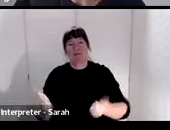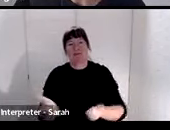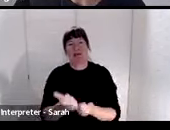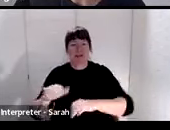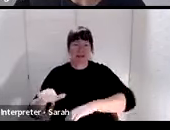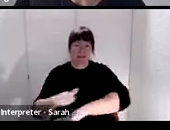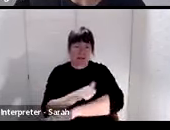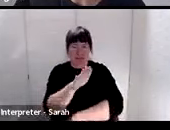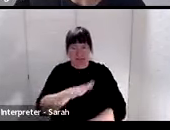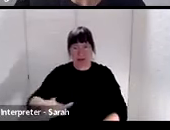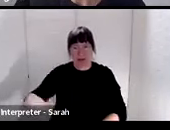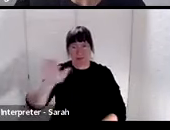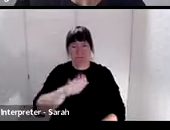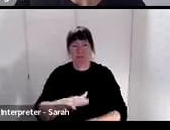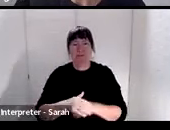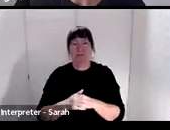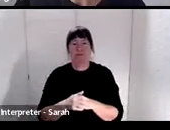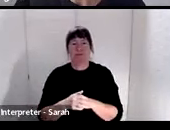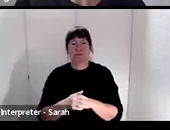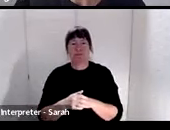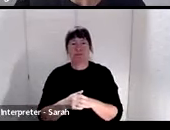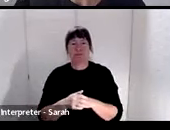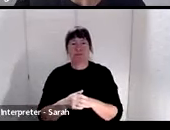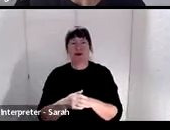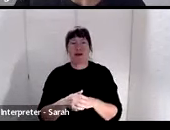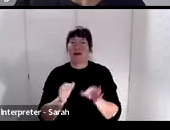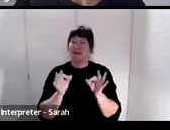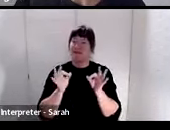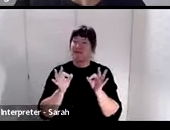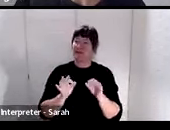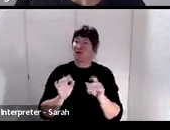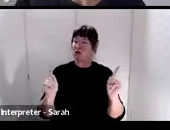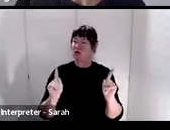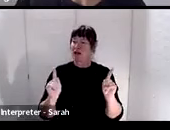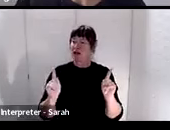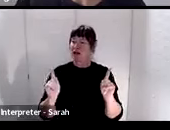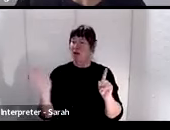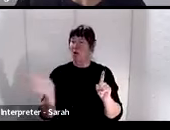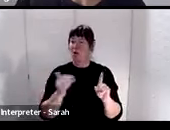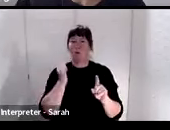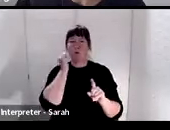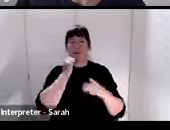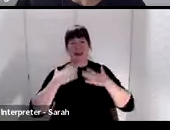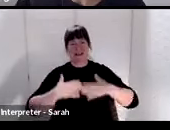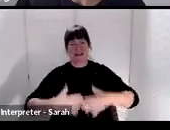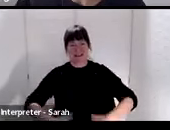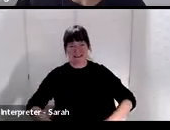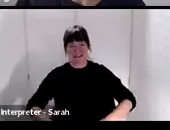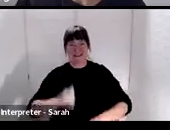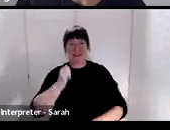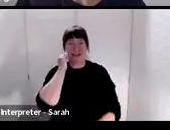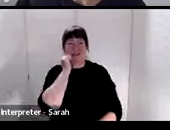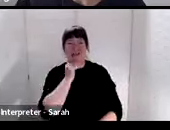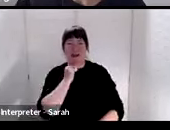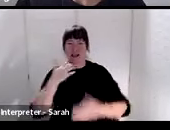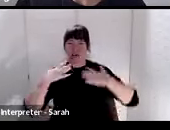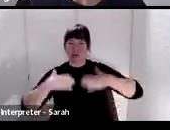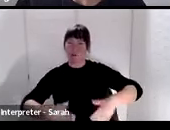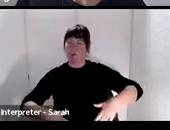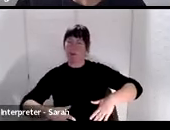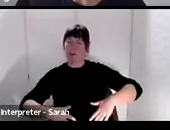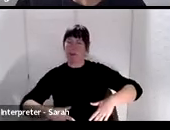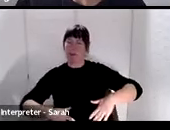I have decided today to wear all black. So I am wearing a black top